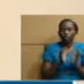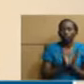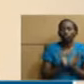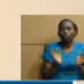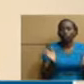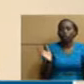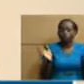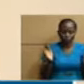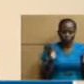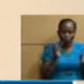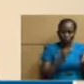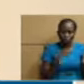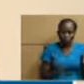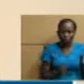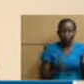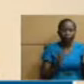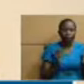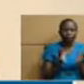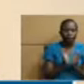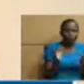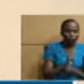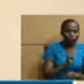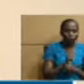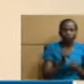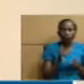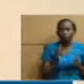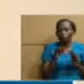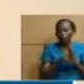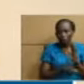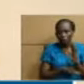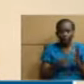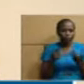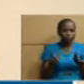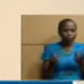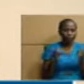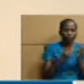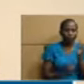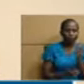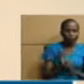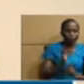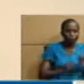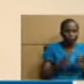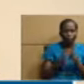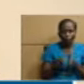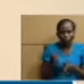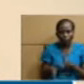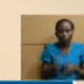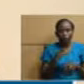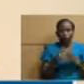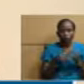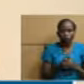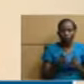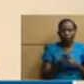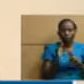older persons, public work schemes for vulnerable unemployed persons, and social assistance for vulnerable